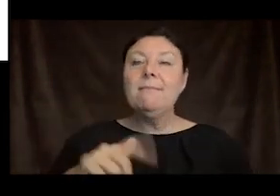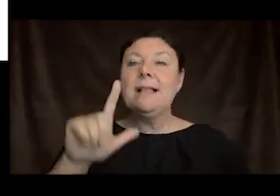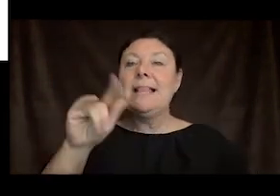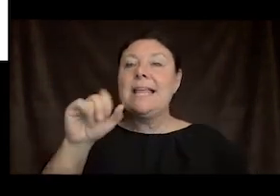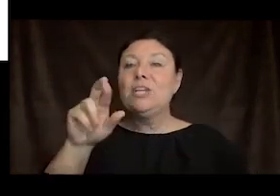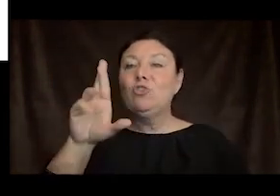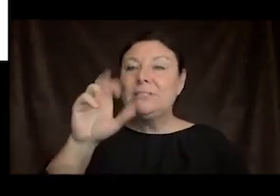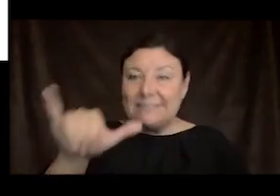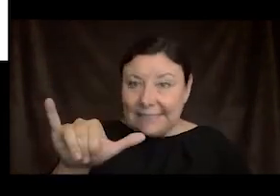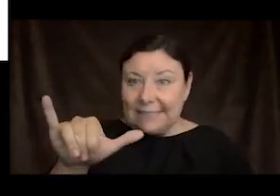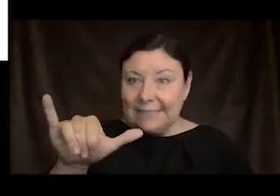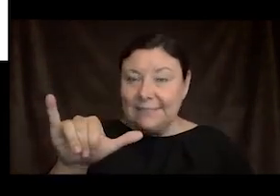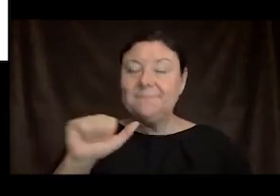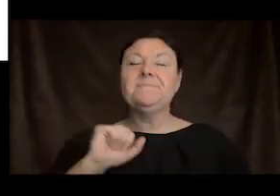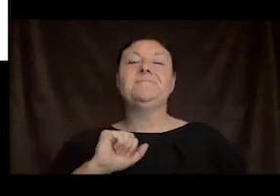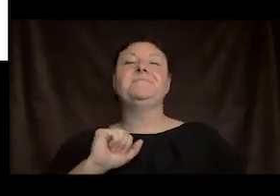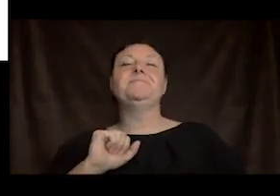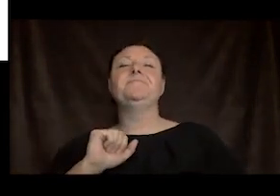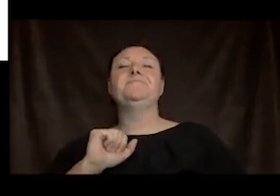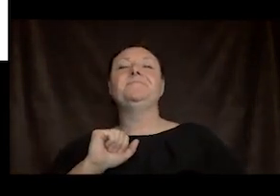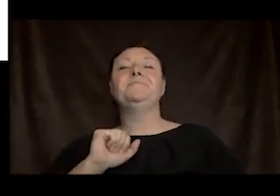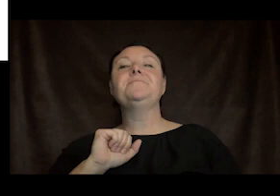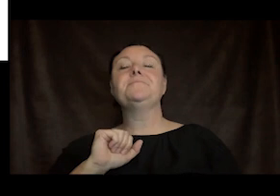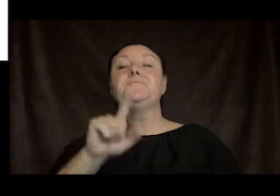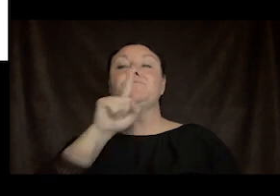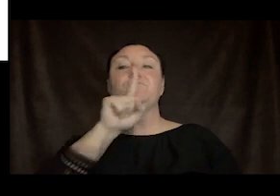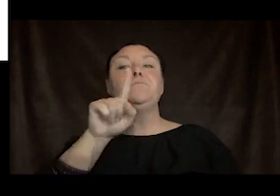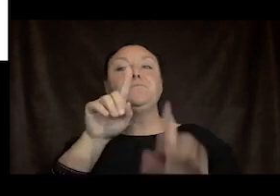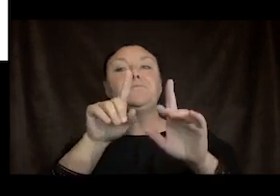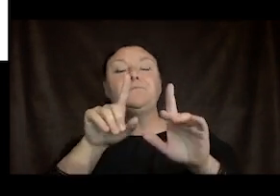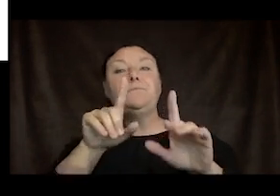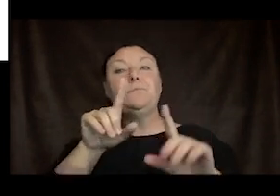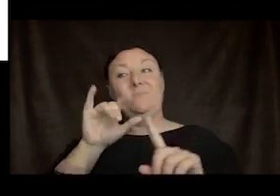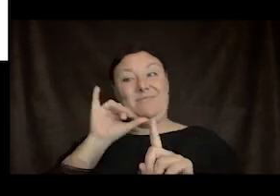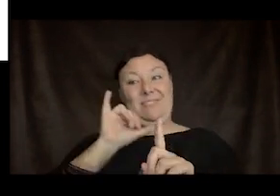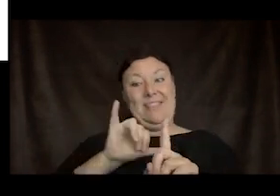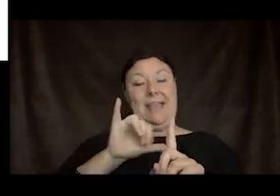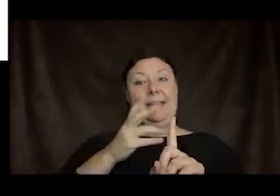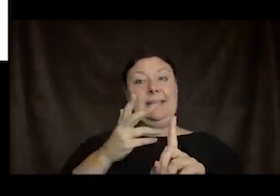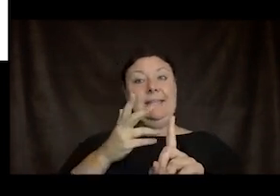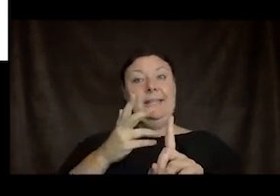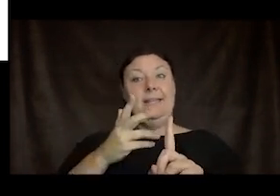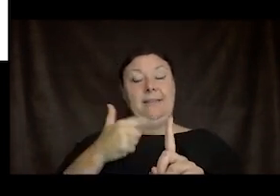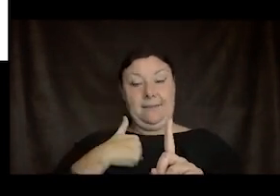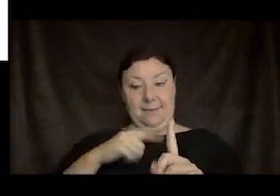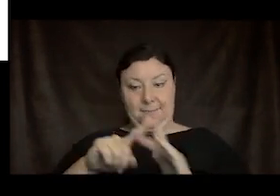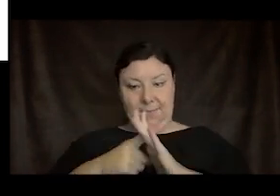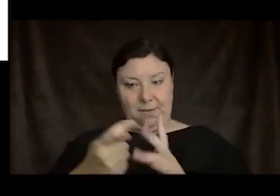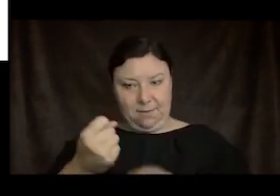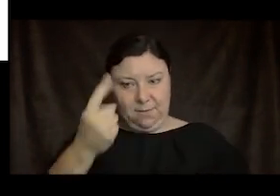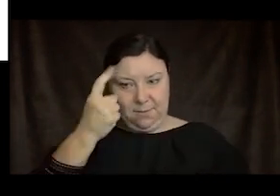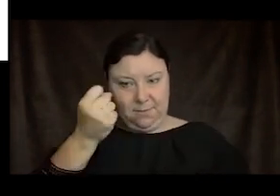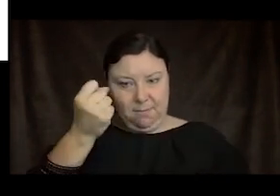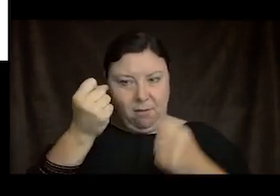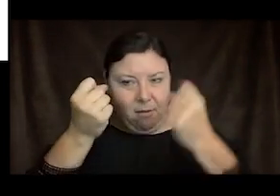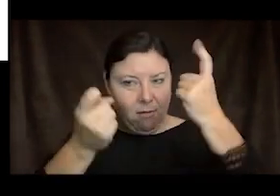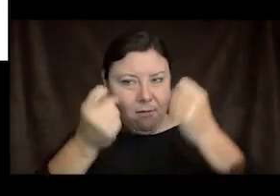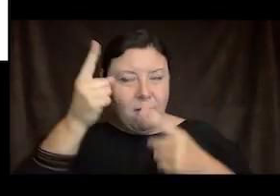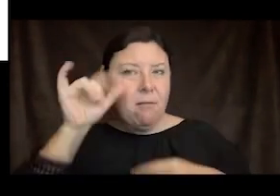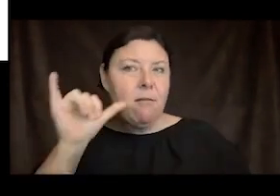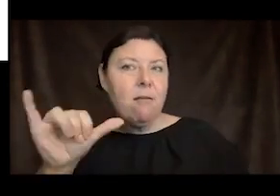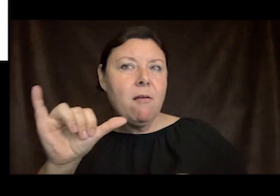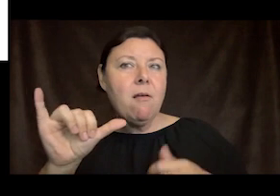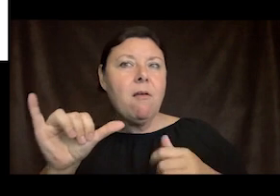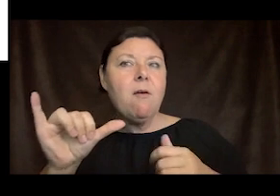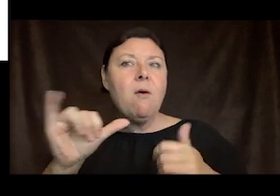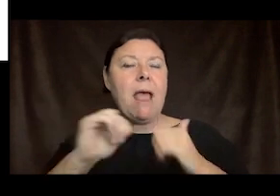know, it's a window to your own understanding. Well, this is one of those situations where as you begin to understand more about